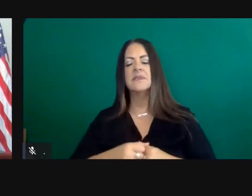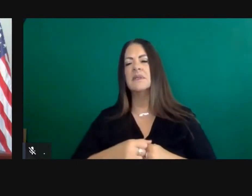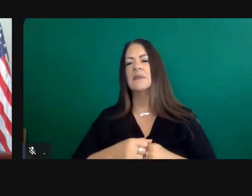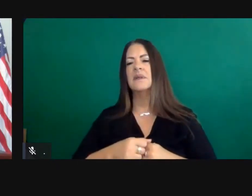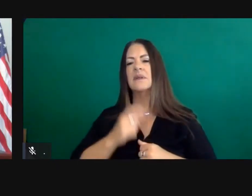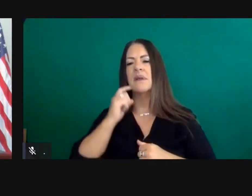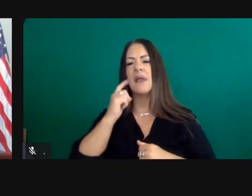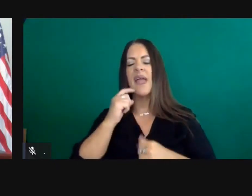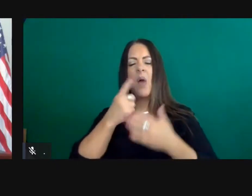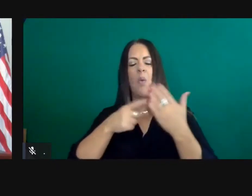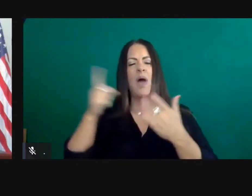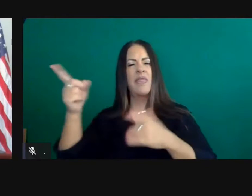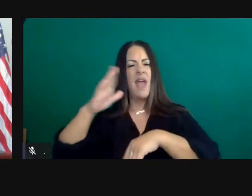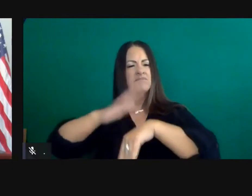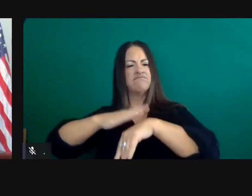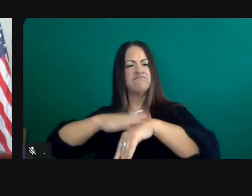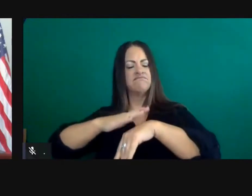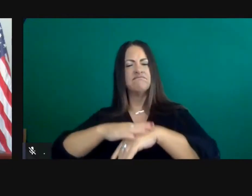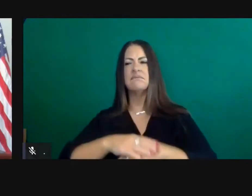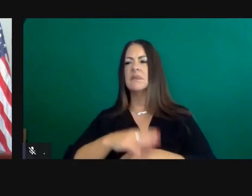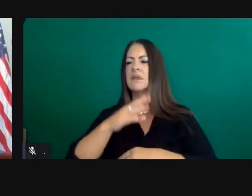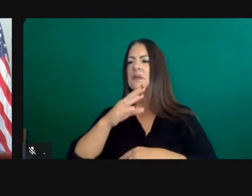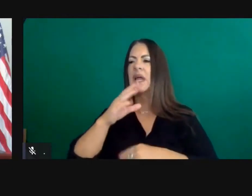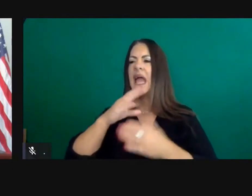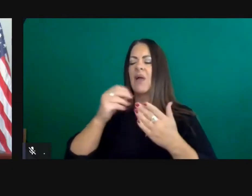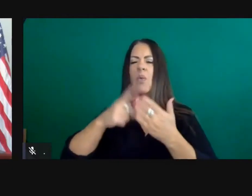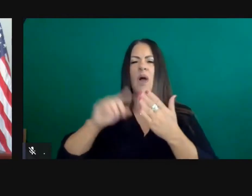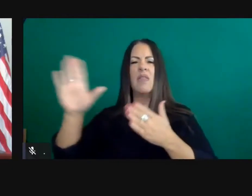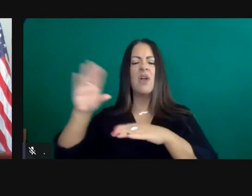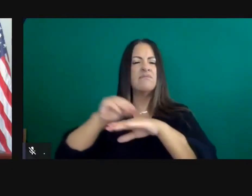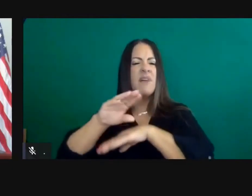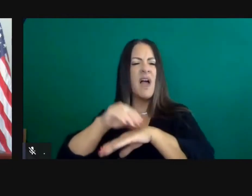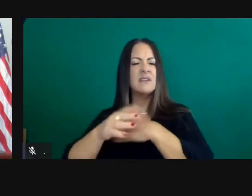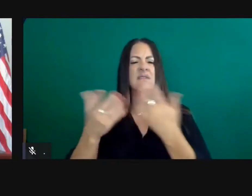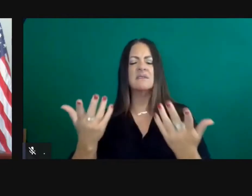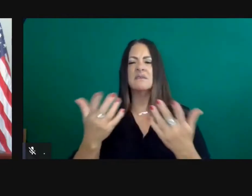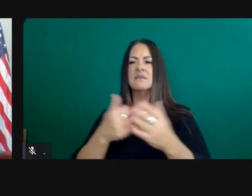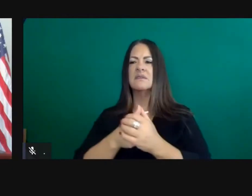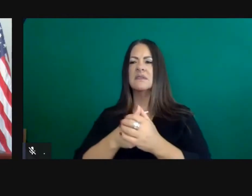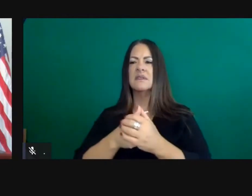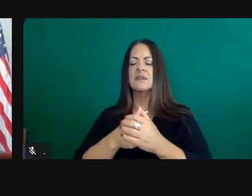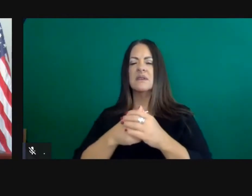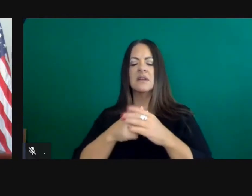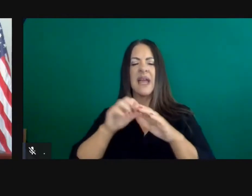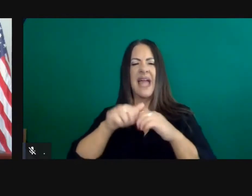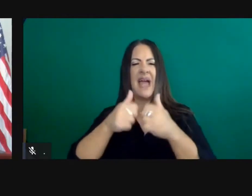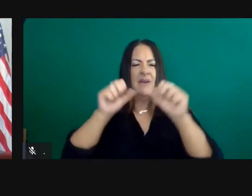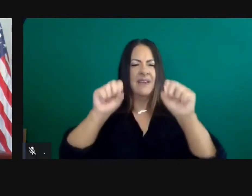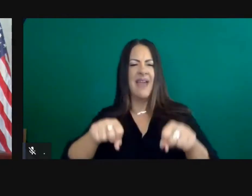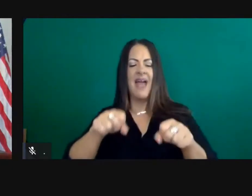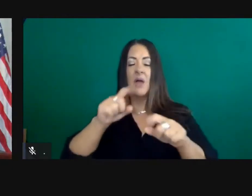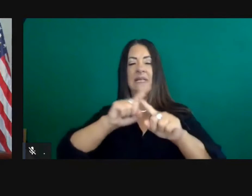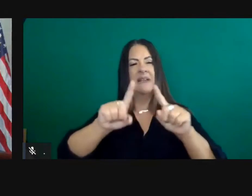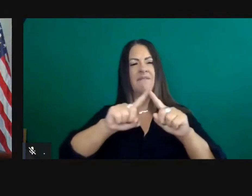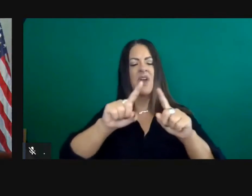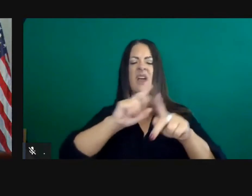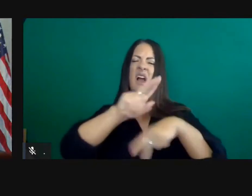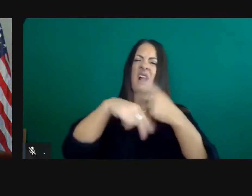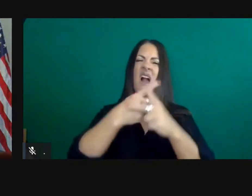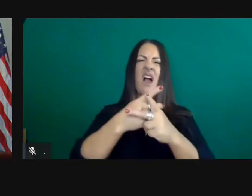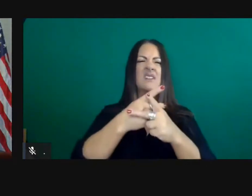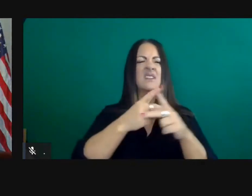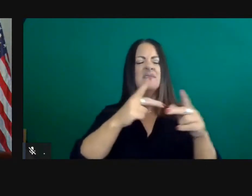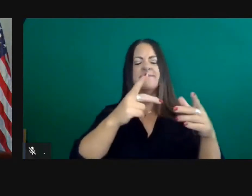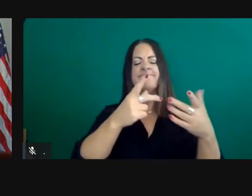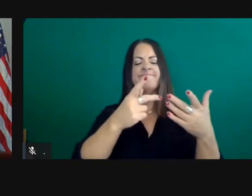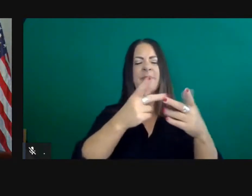droplet precautions and the implications that it could have for reopening these different sectors in California?